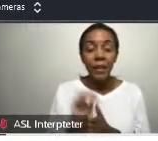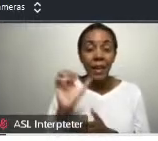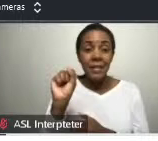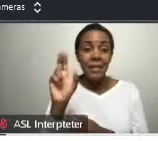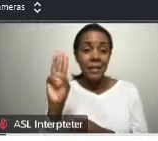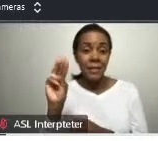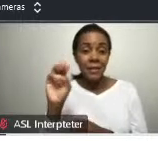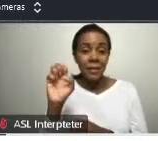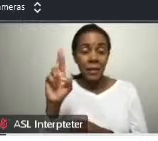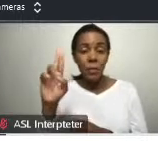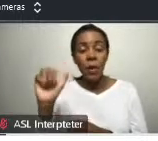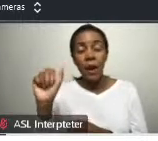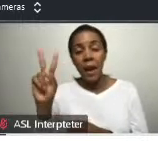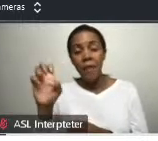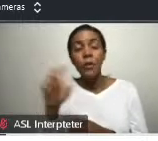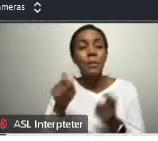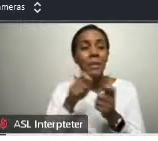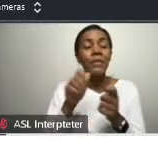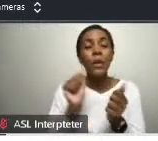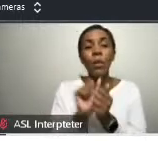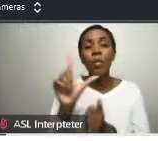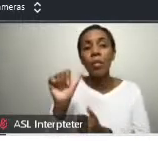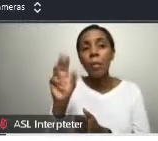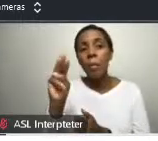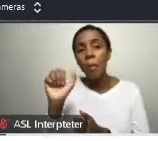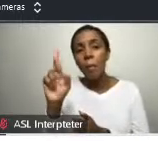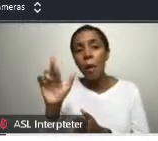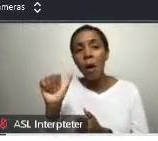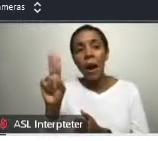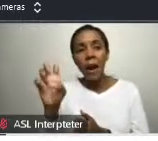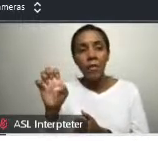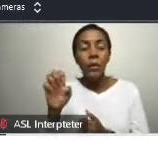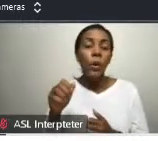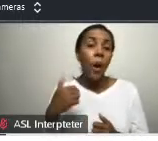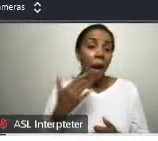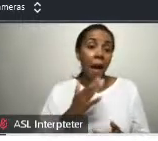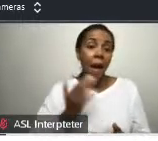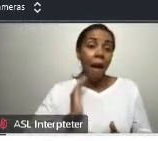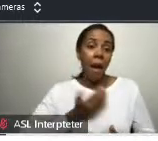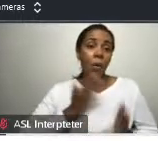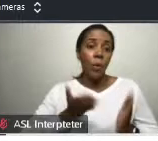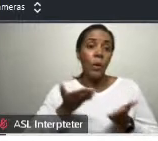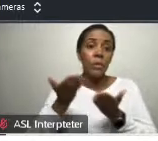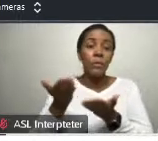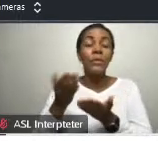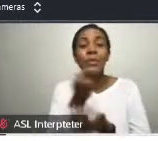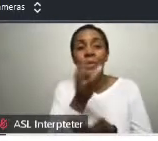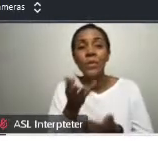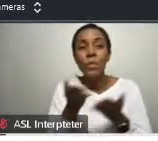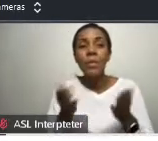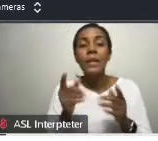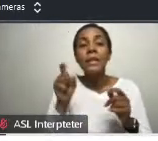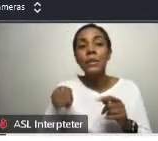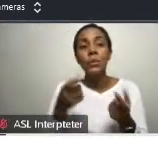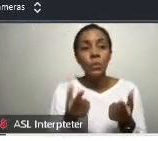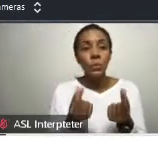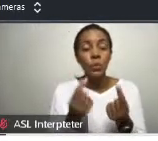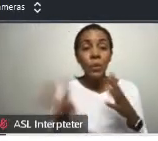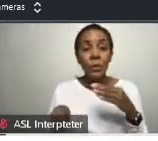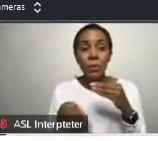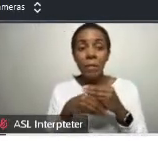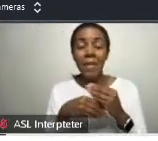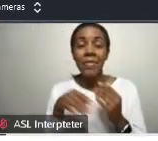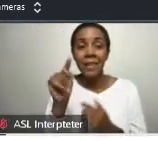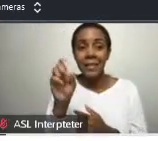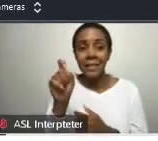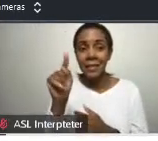consistent, particularly with Lamar Avenue, our recommendation is that there's a couple of things that we need to do here. We need to amend the text